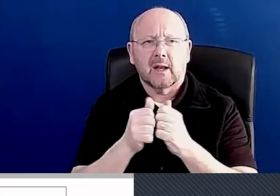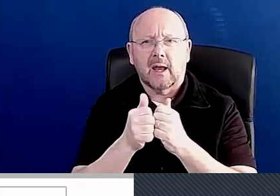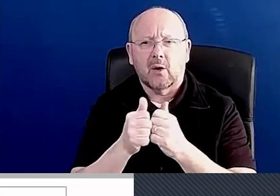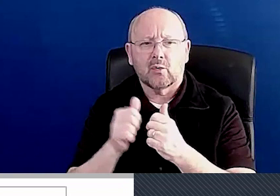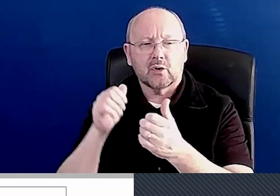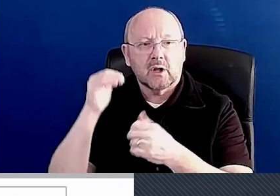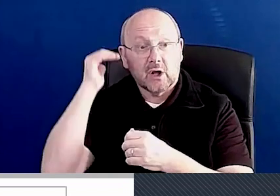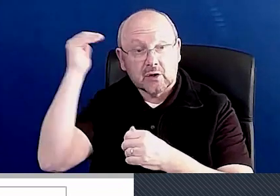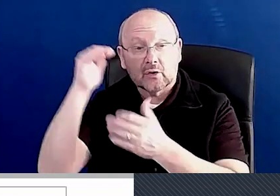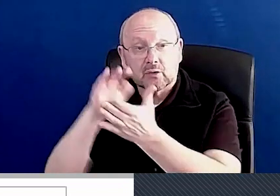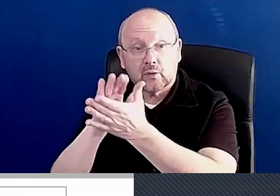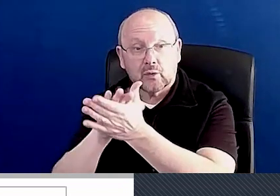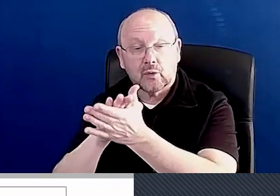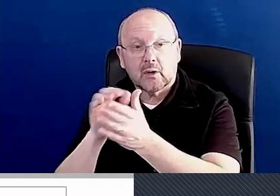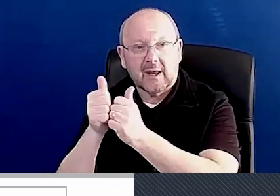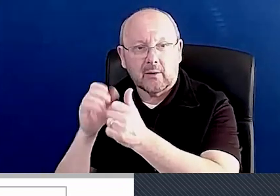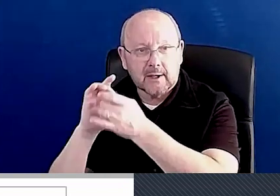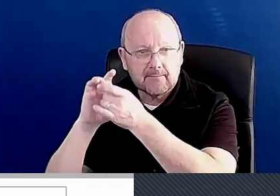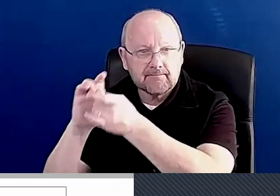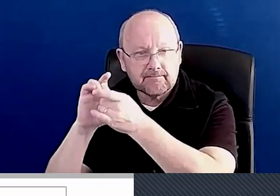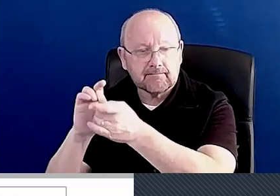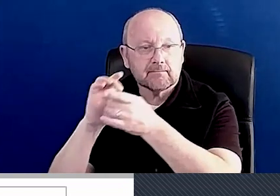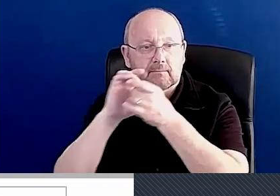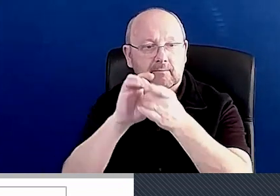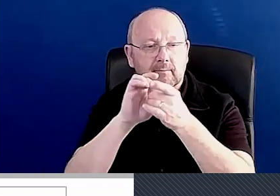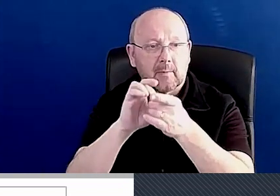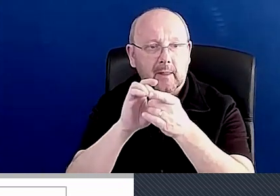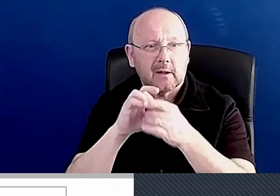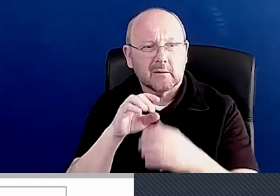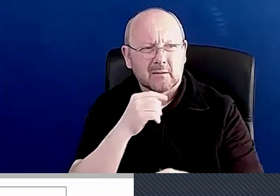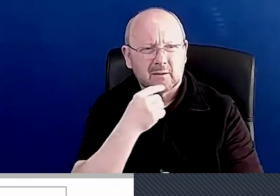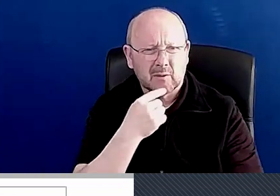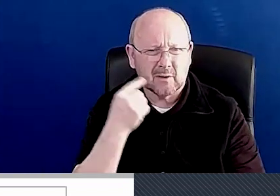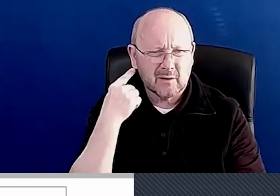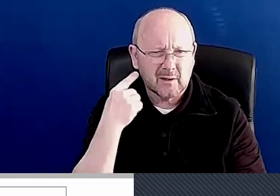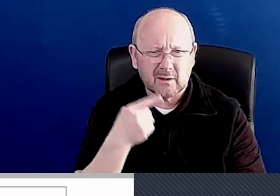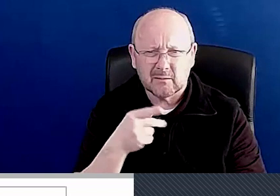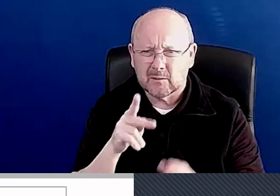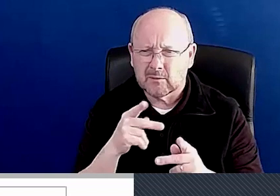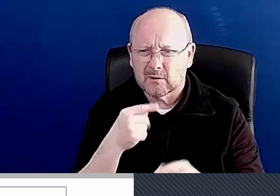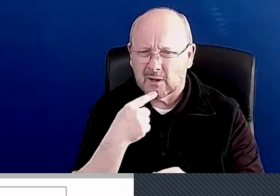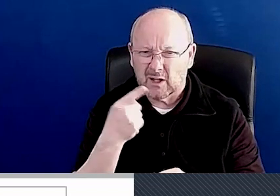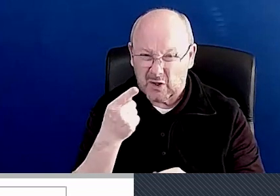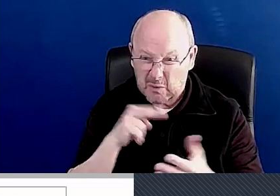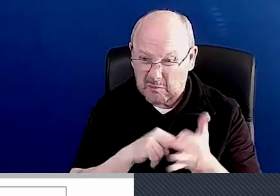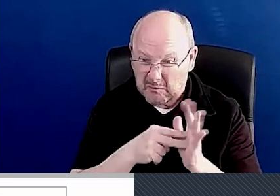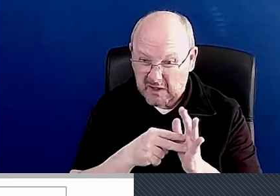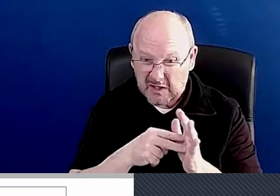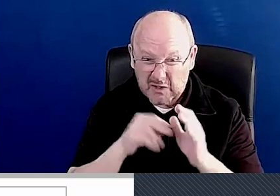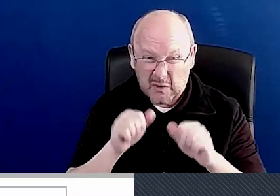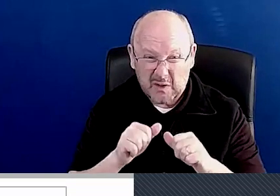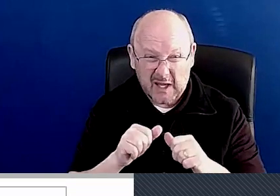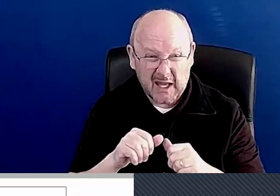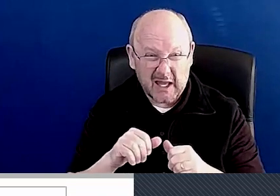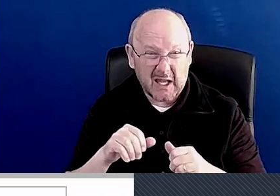we connect with one another. And then it was really kind of disappointing to hear people raise their hands and say, wait, you can actually get your adult schools to meet with